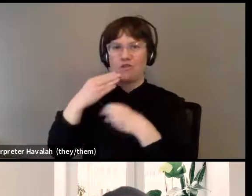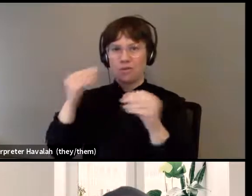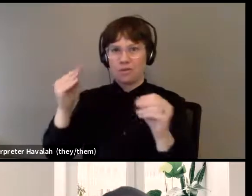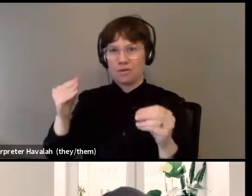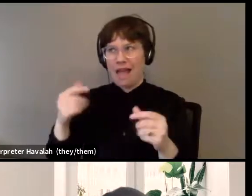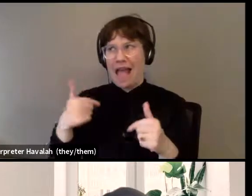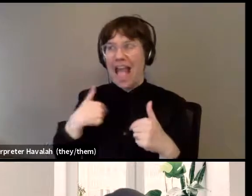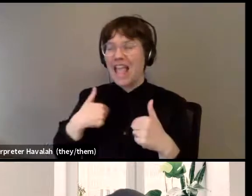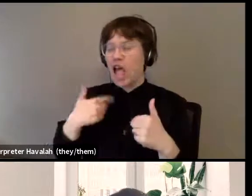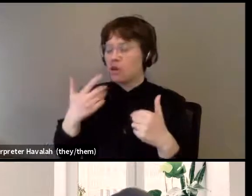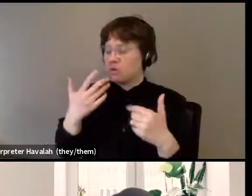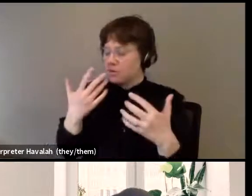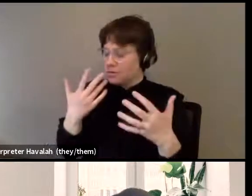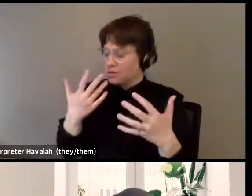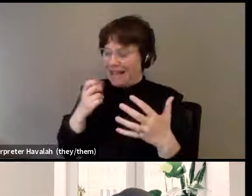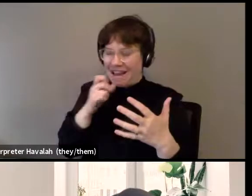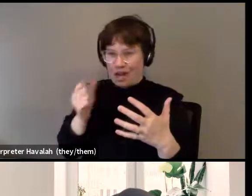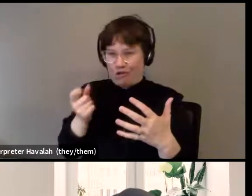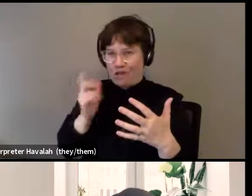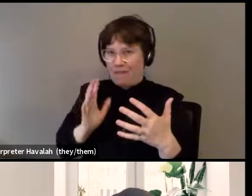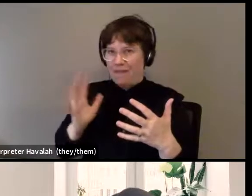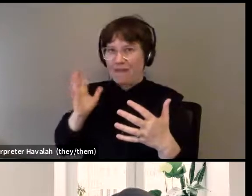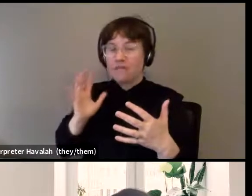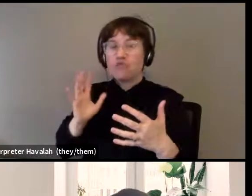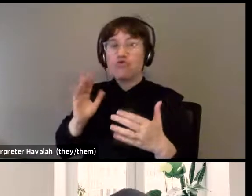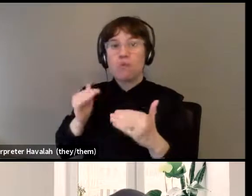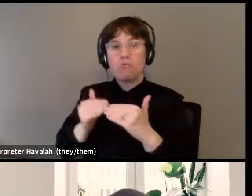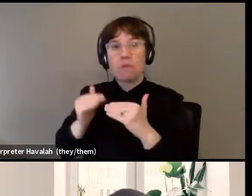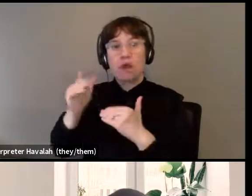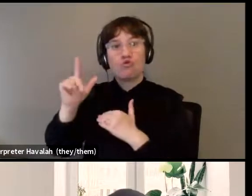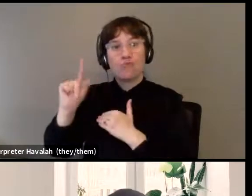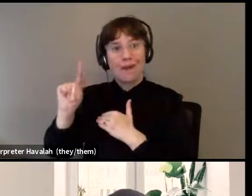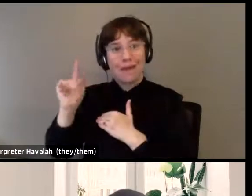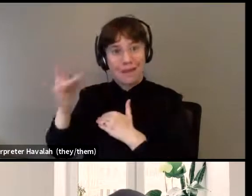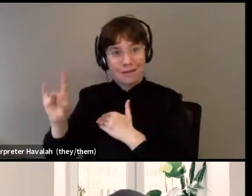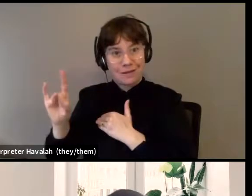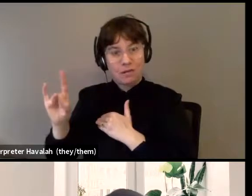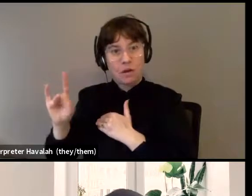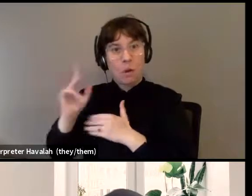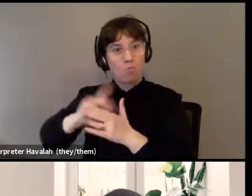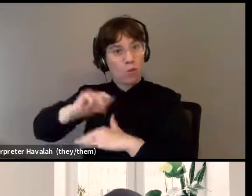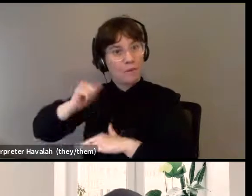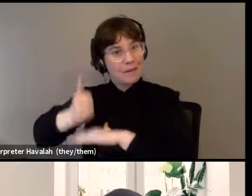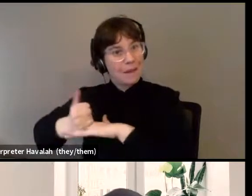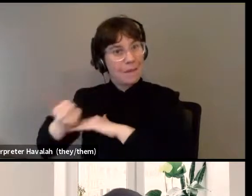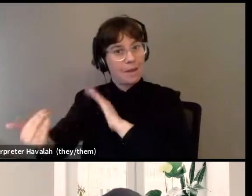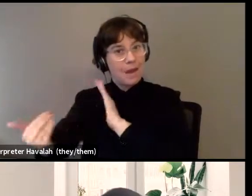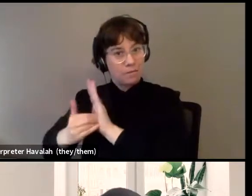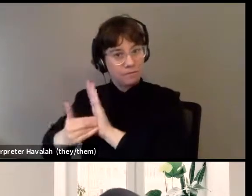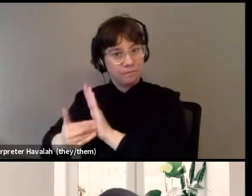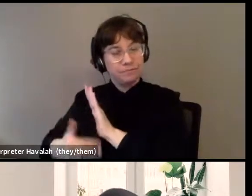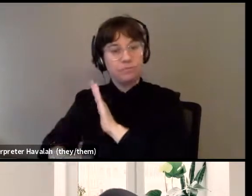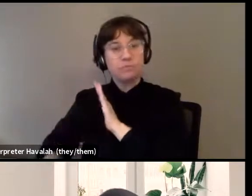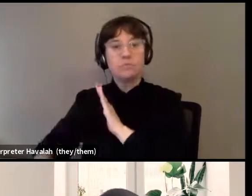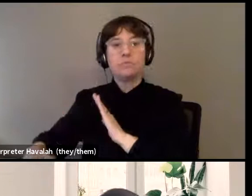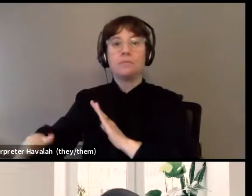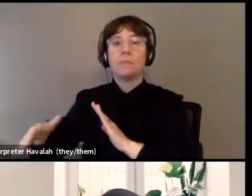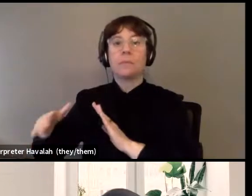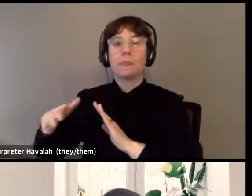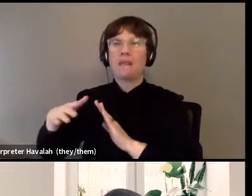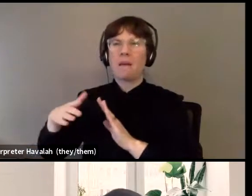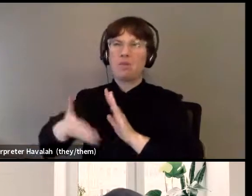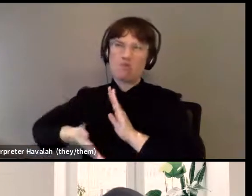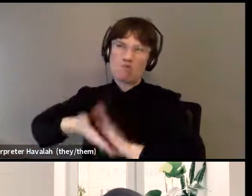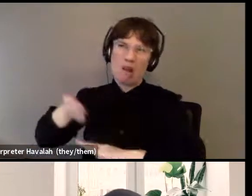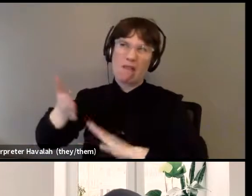about. But the next year, they had the program again, and I had been running 40 acres for